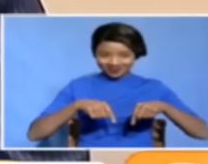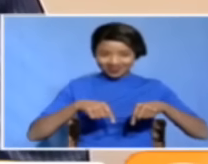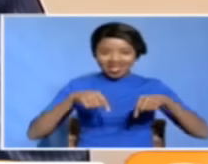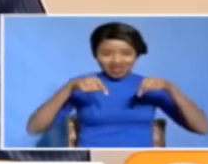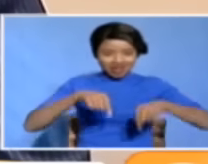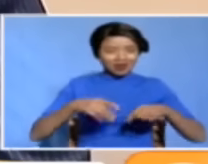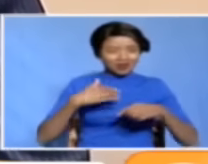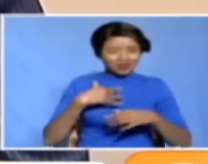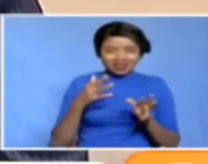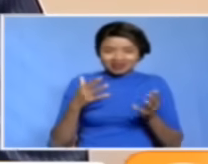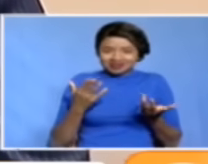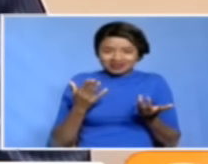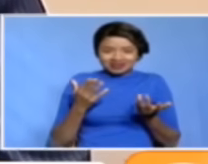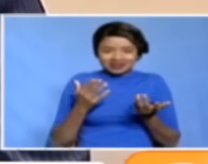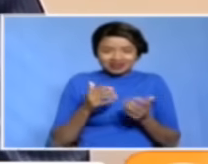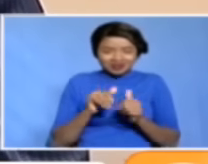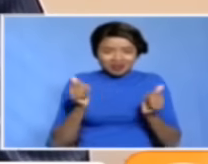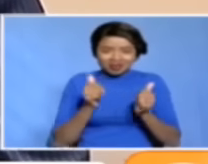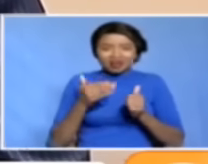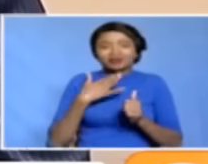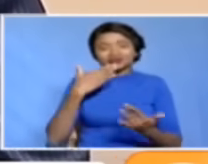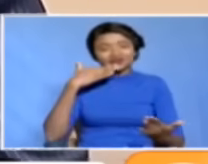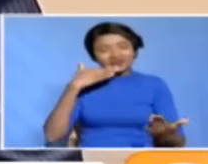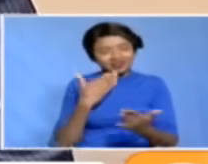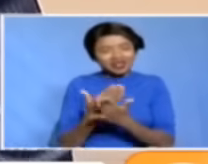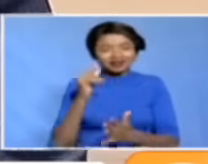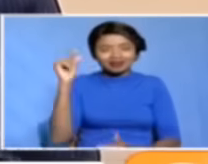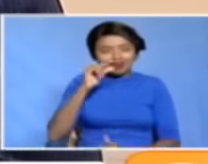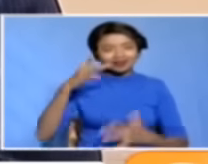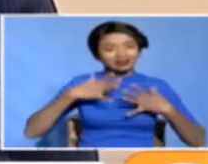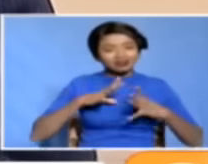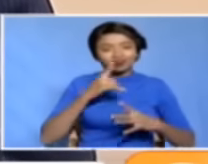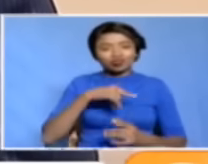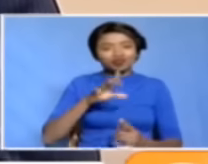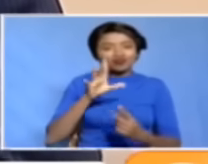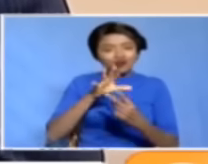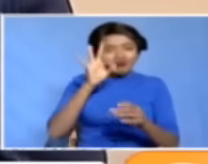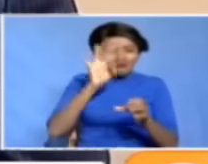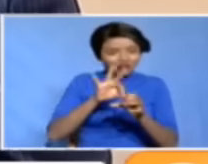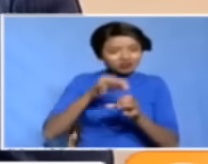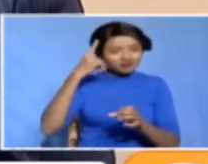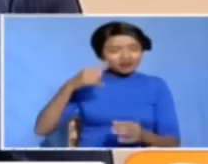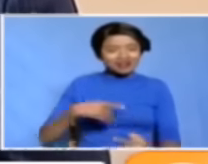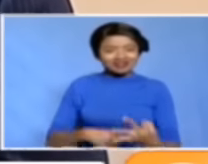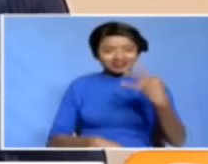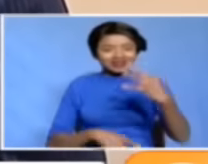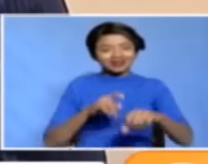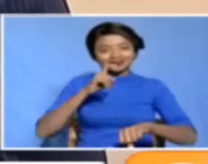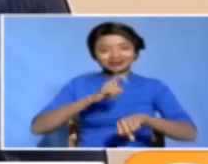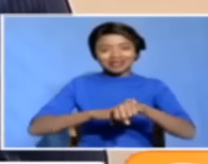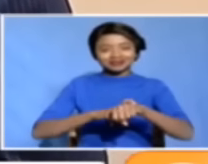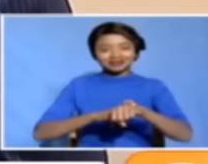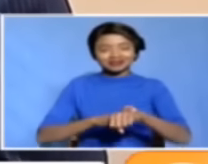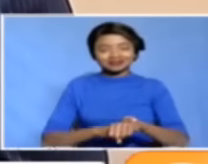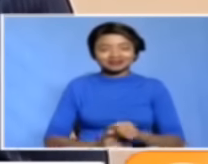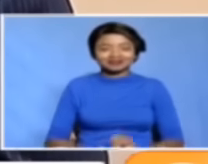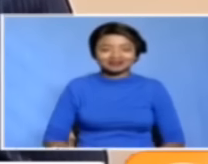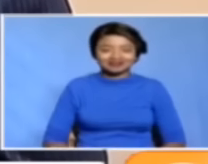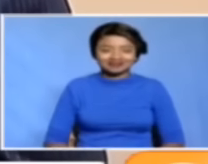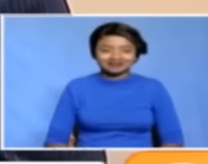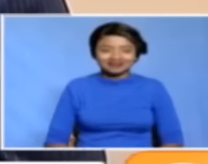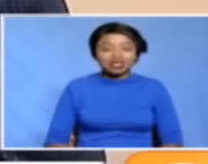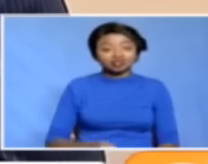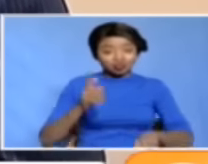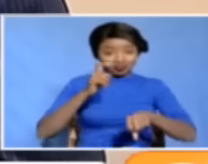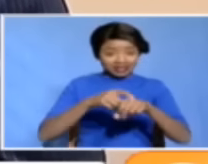I am very, very happy, and I want to thank the people of Garissa Township who elected me three times in three different political parties. Right. So when the